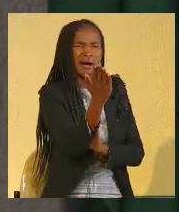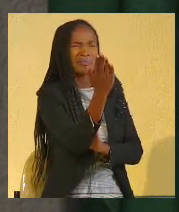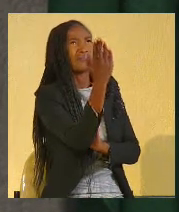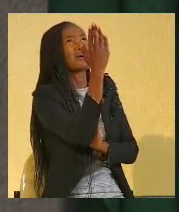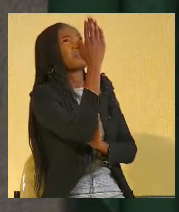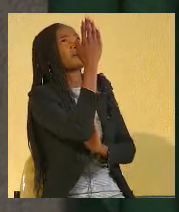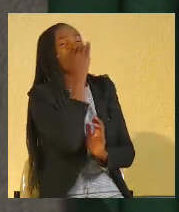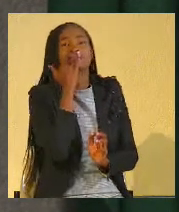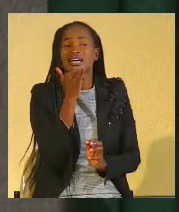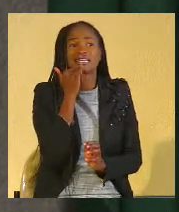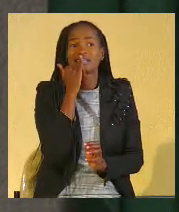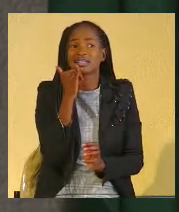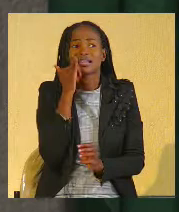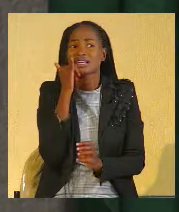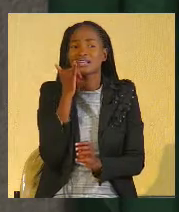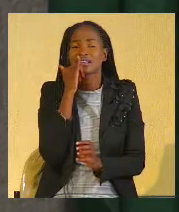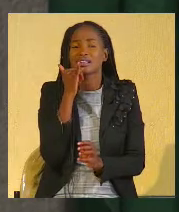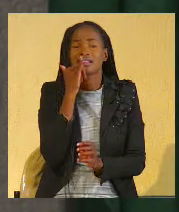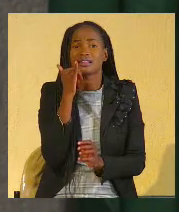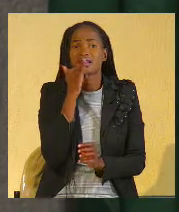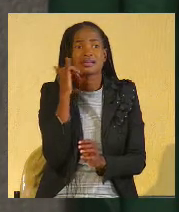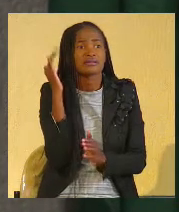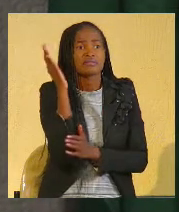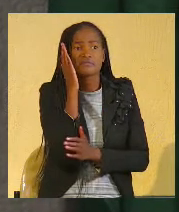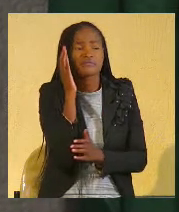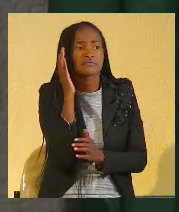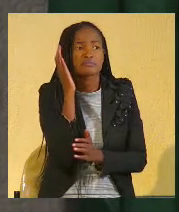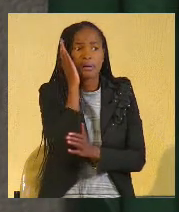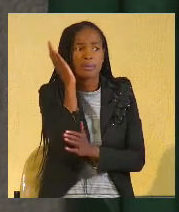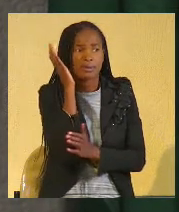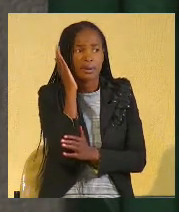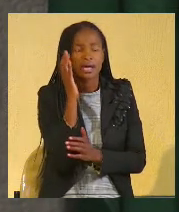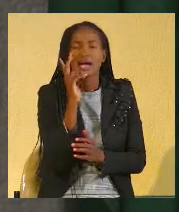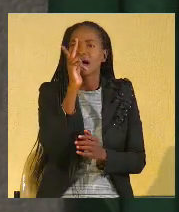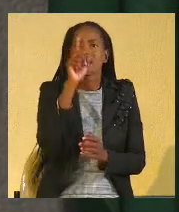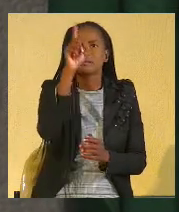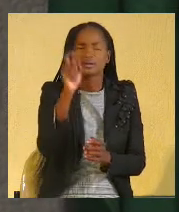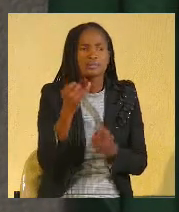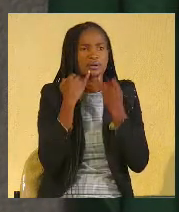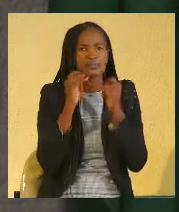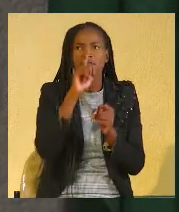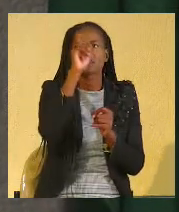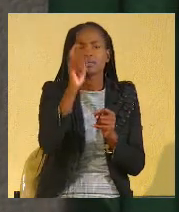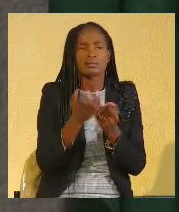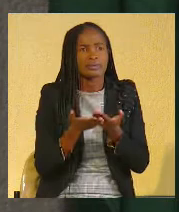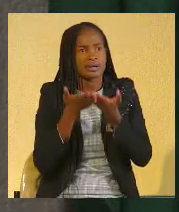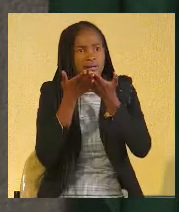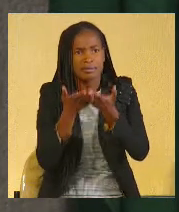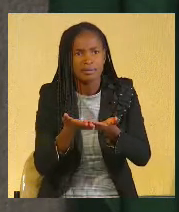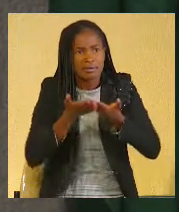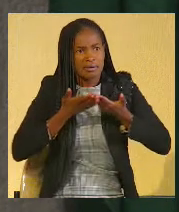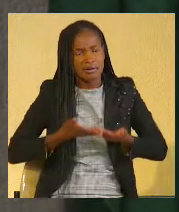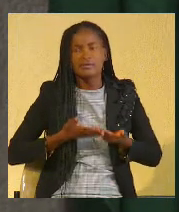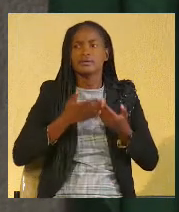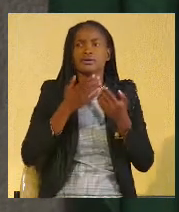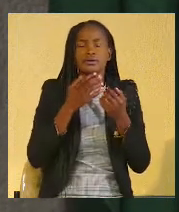center, where the public, they call in, they would like to get information, they're asking for assistance, and our